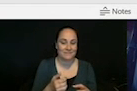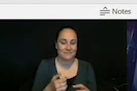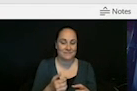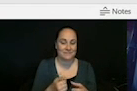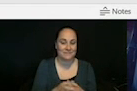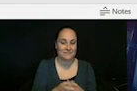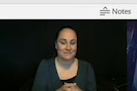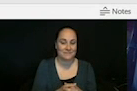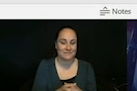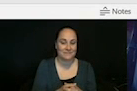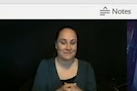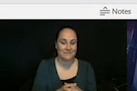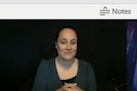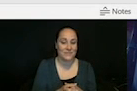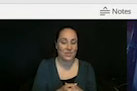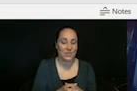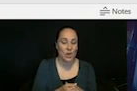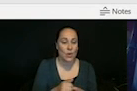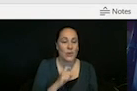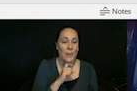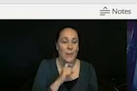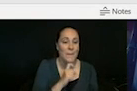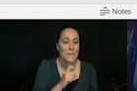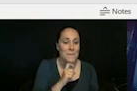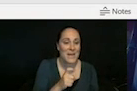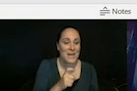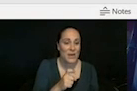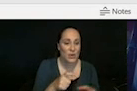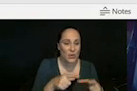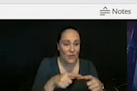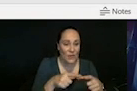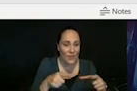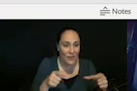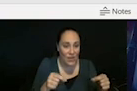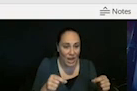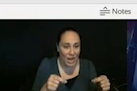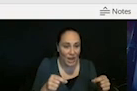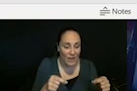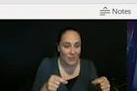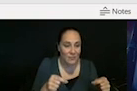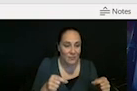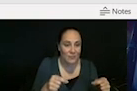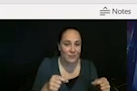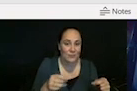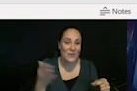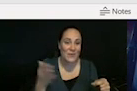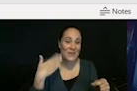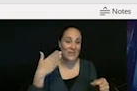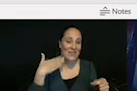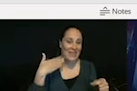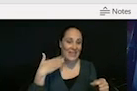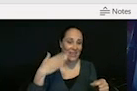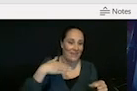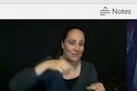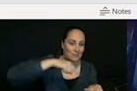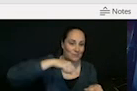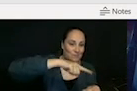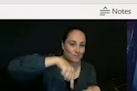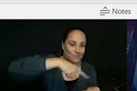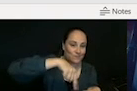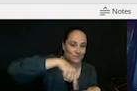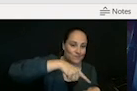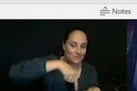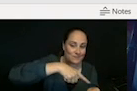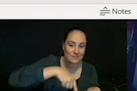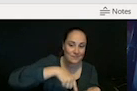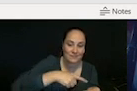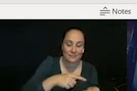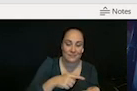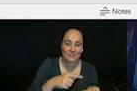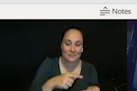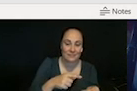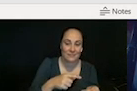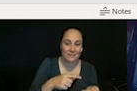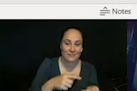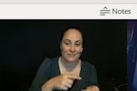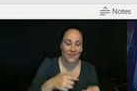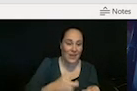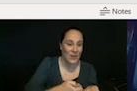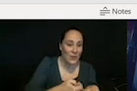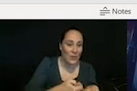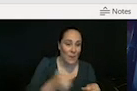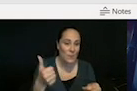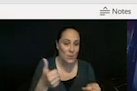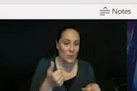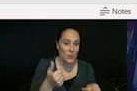little metal frame with a fan on top. So it generates its own flow channels and whatnot. It tries to cool the chip,